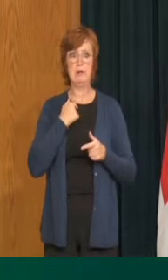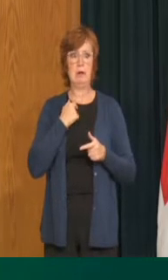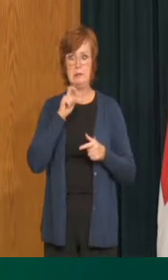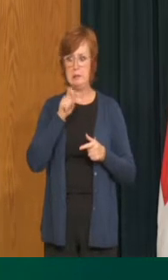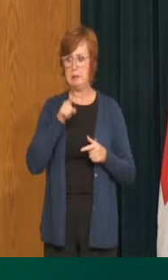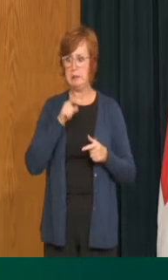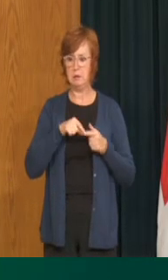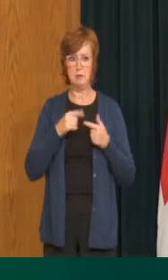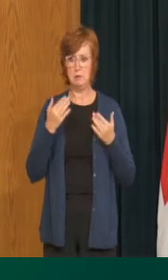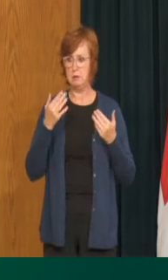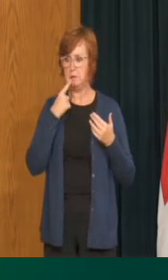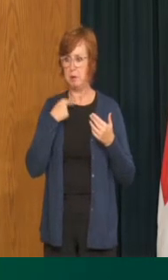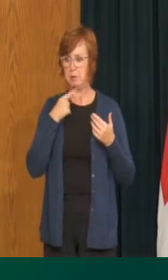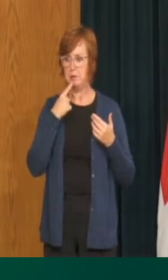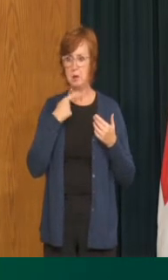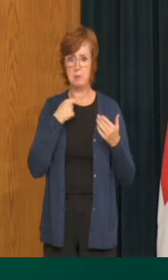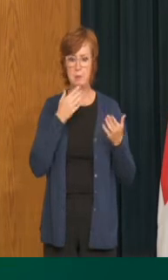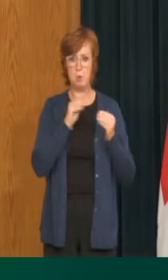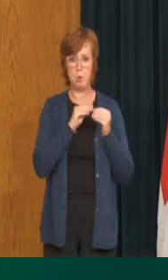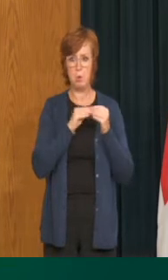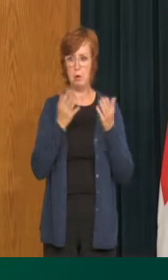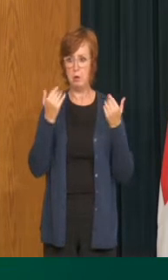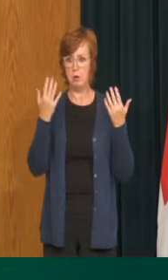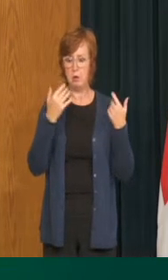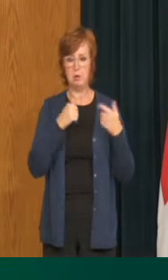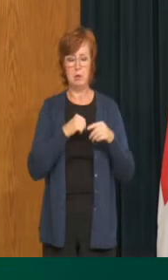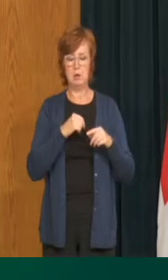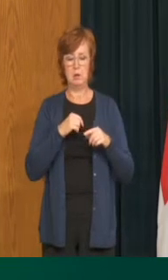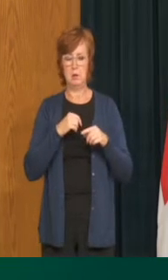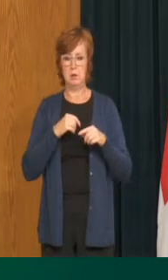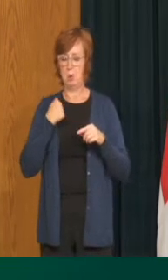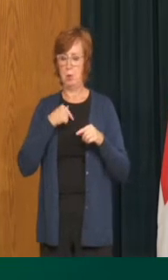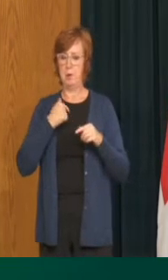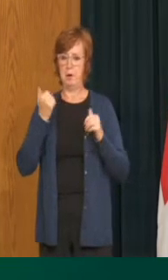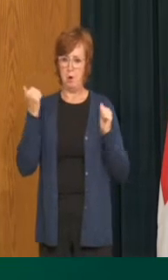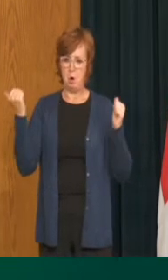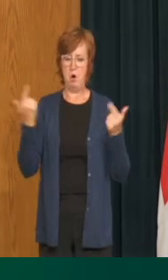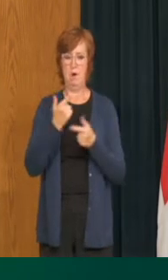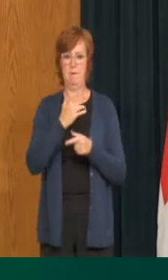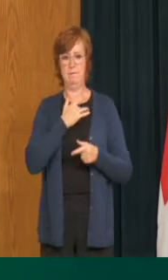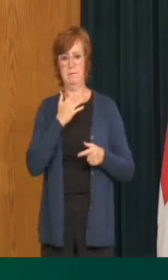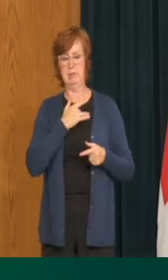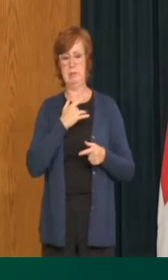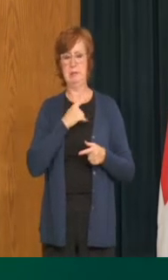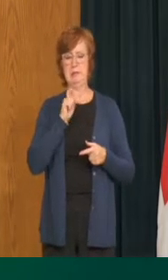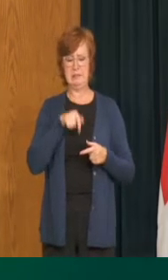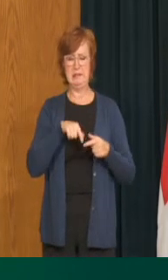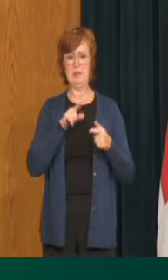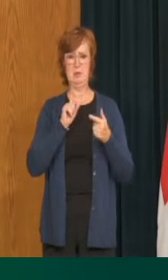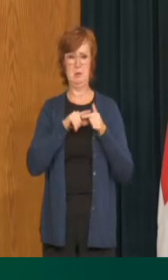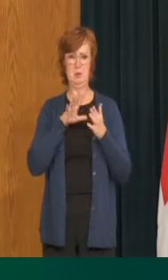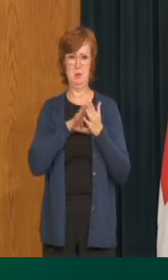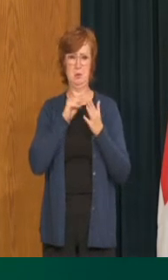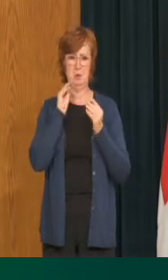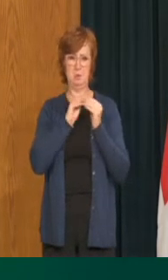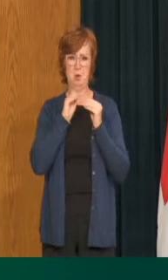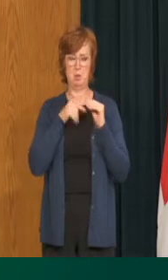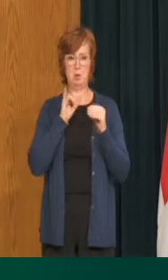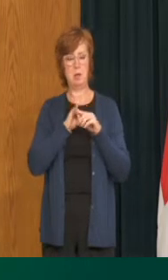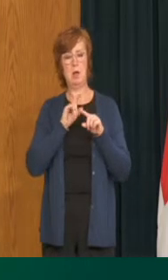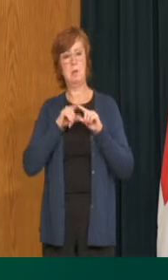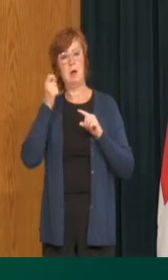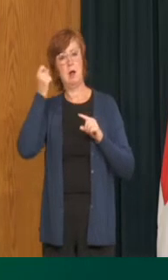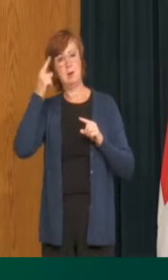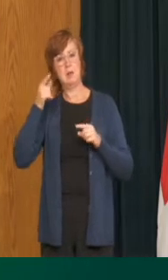we can have as much certainty as possible. And the education response team and public health have been working